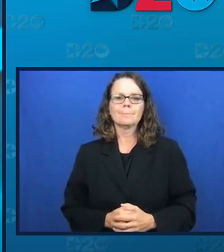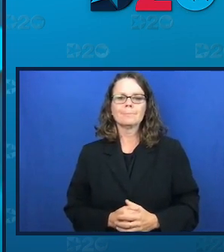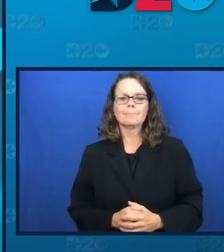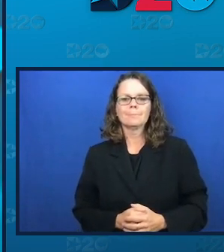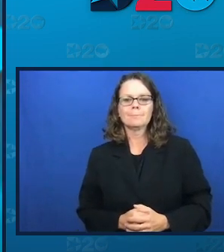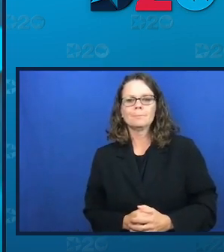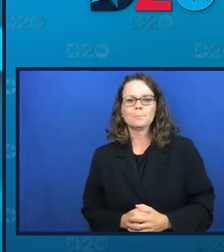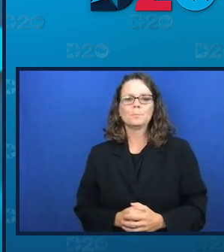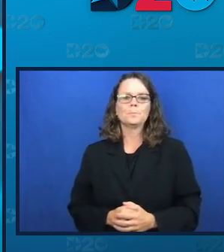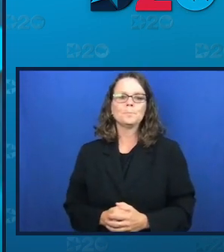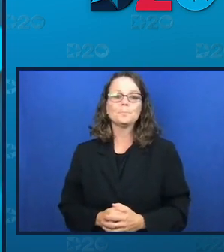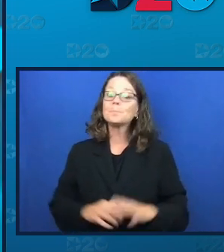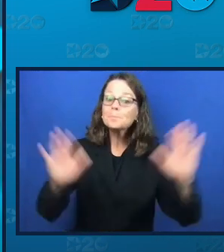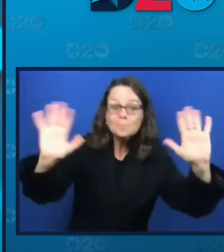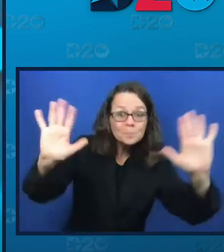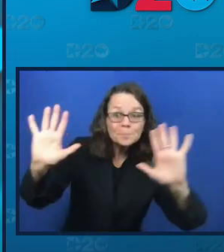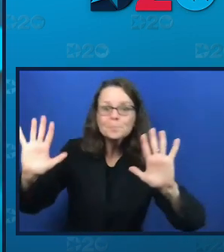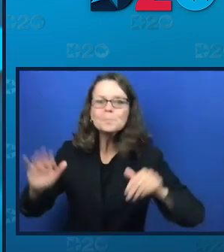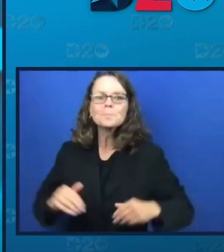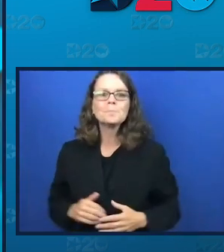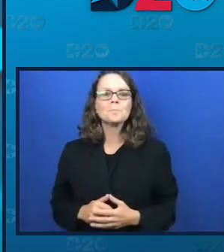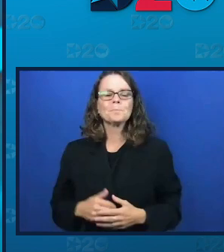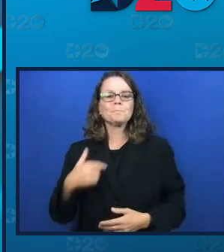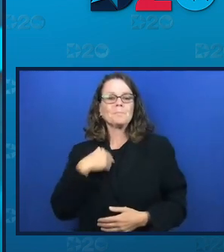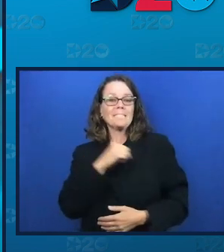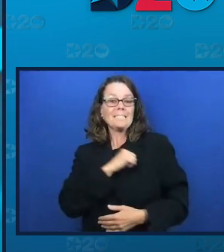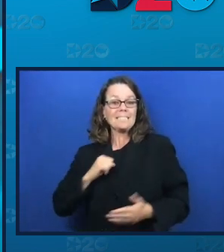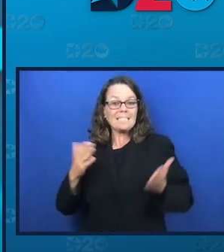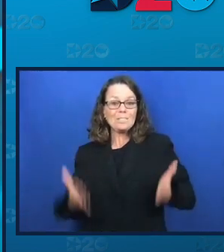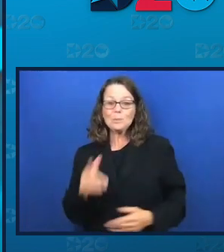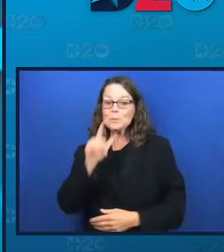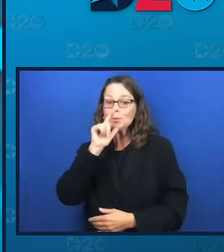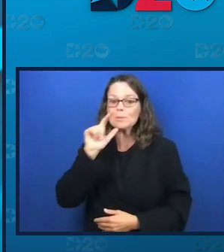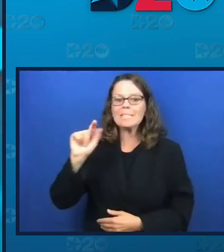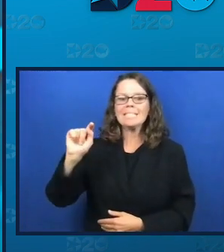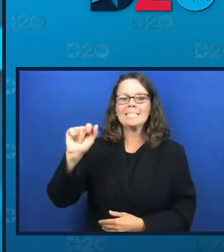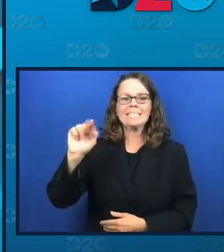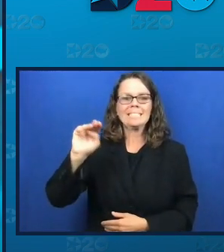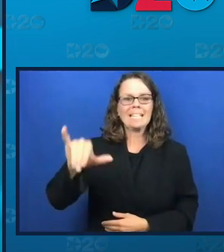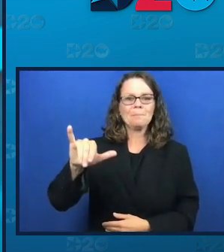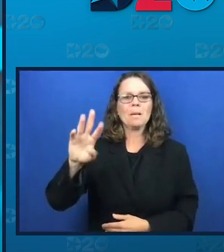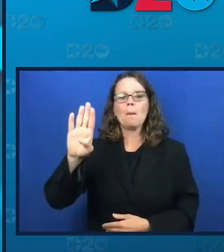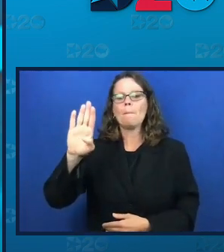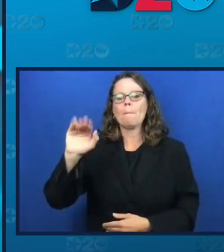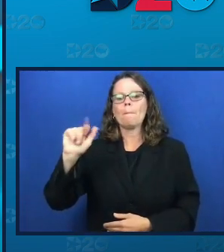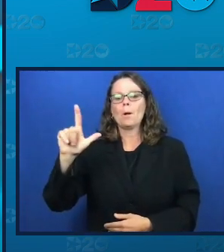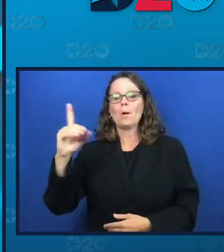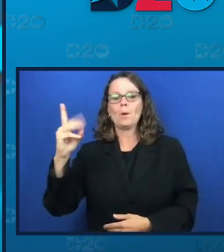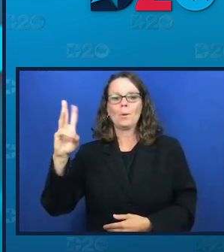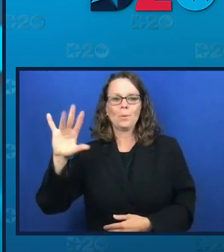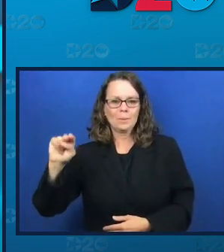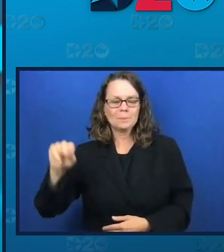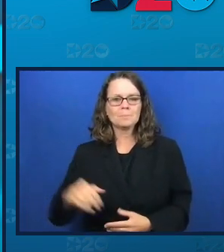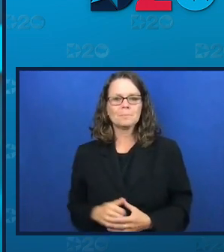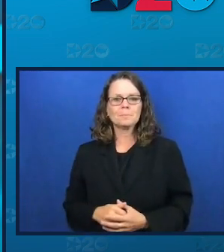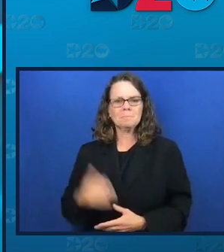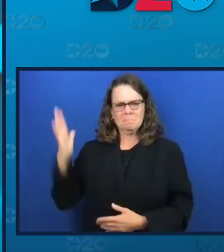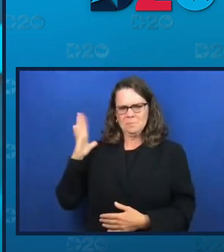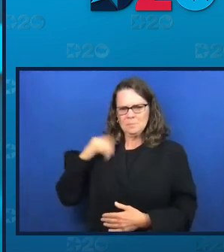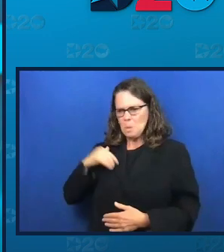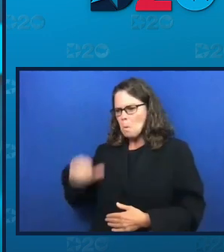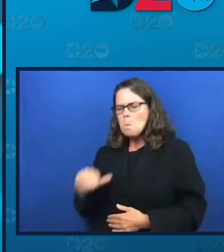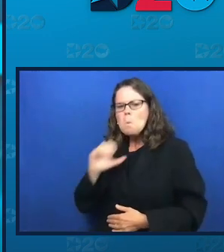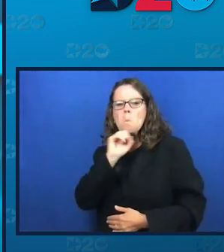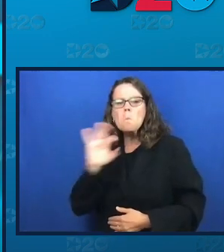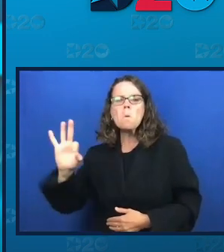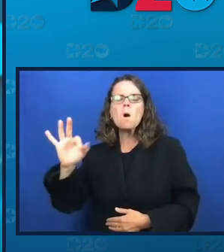Hi, I'm Senator Tammy Baldwin. When I was 9 years old, I got sick, really sick. I was